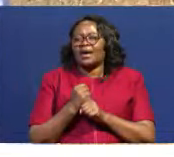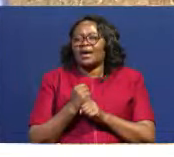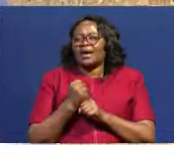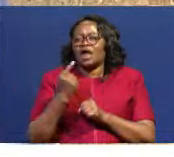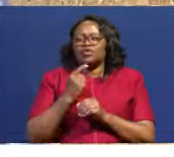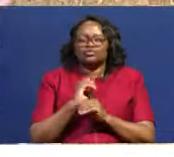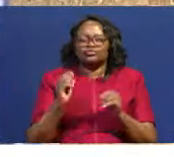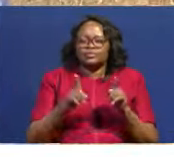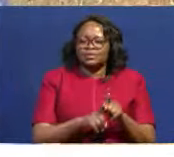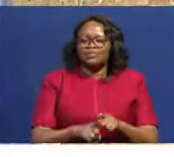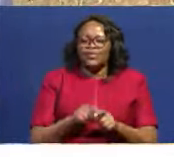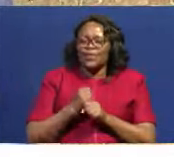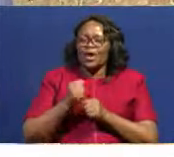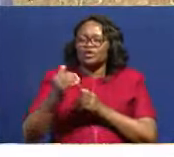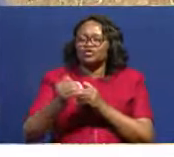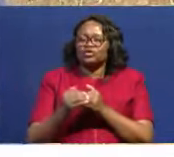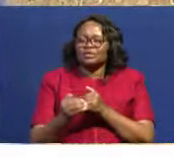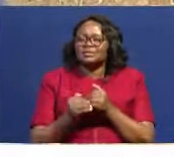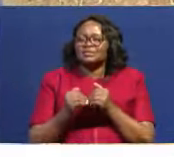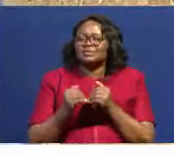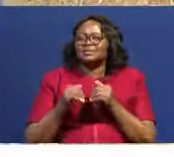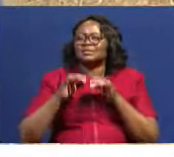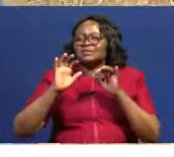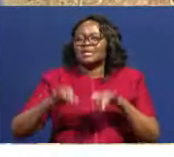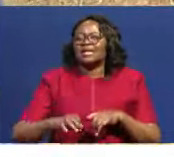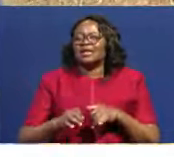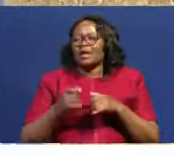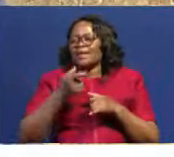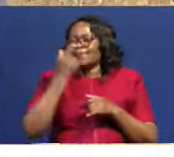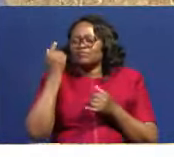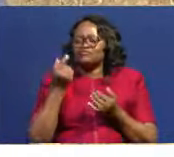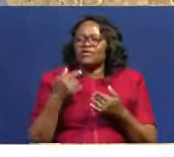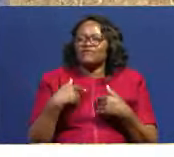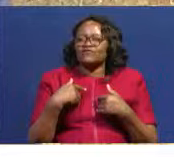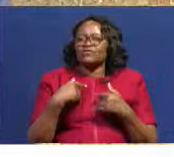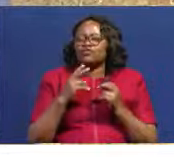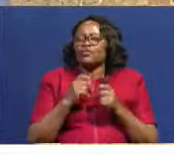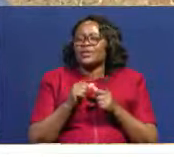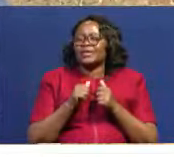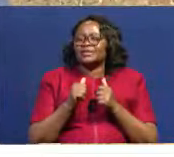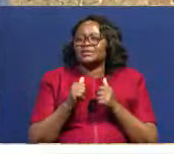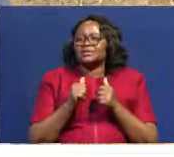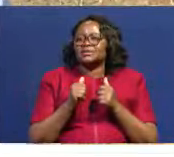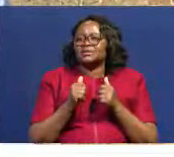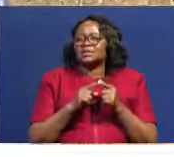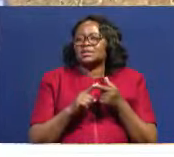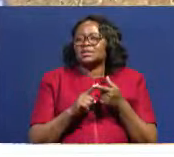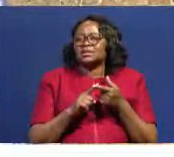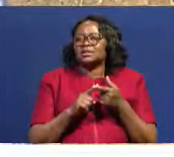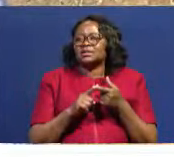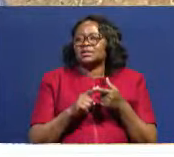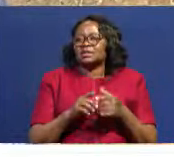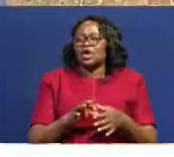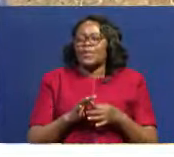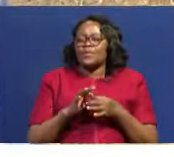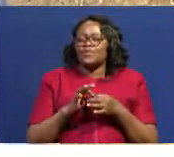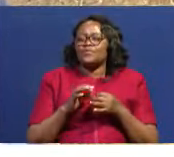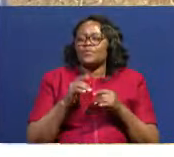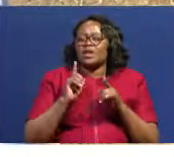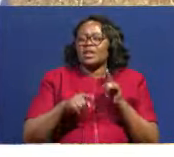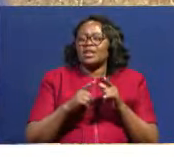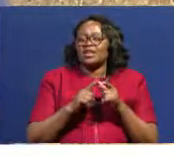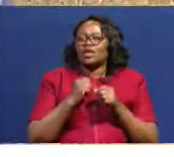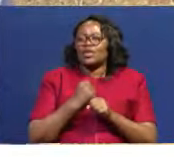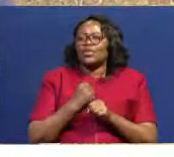isolation, we're also working closely with the Ministry of Agriculture because they're the ones bestowed with the issue of the crop, the crop variety. We're